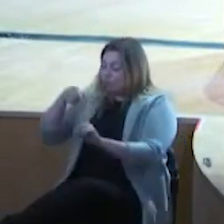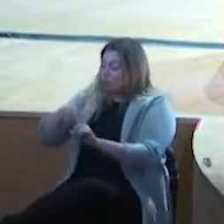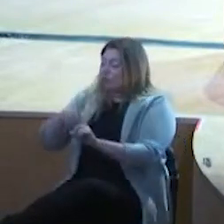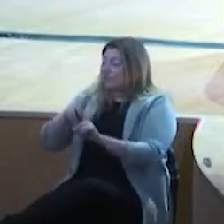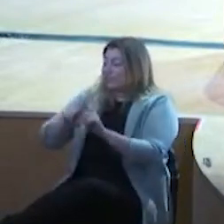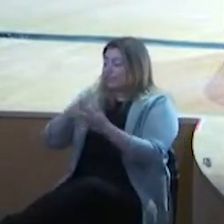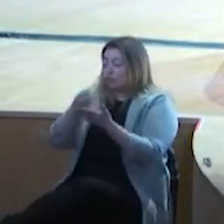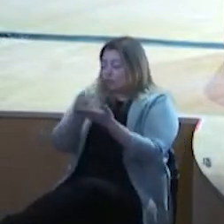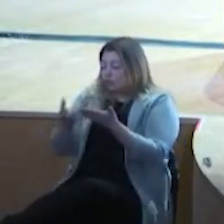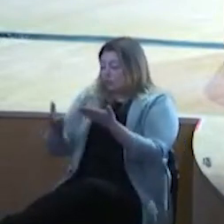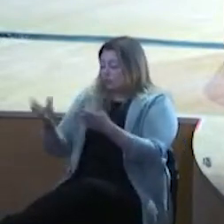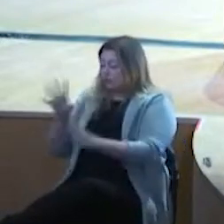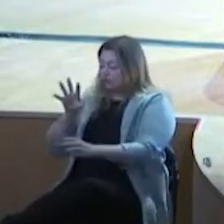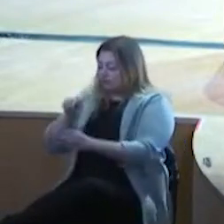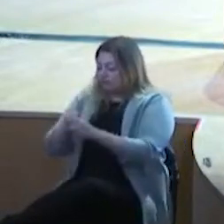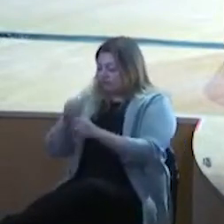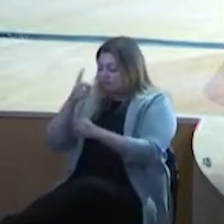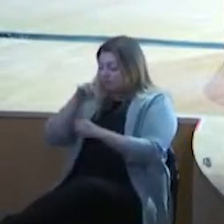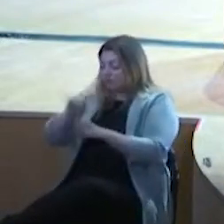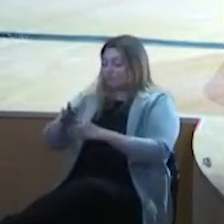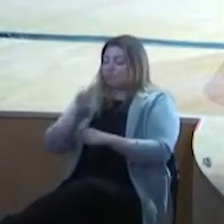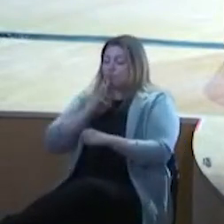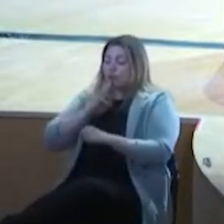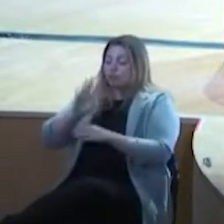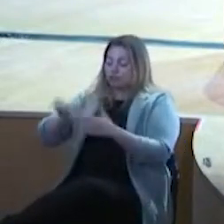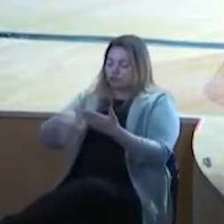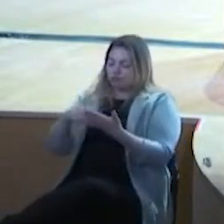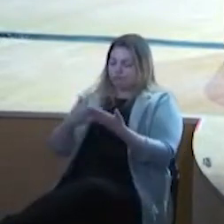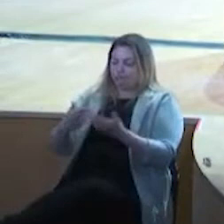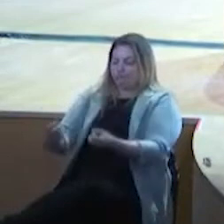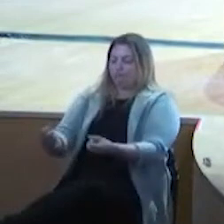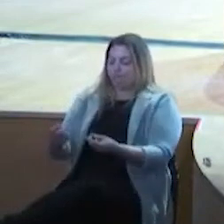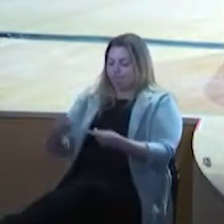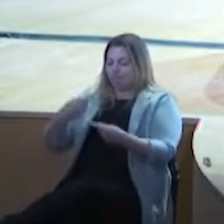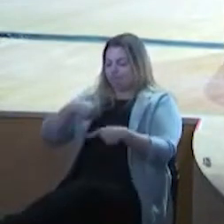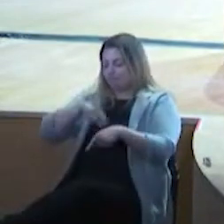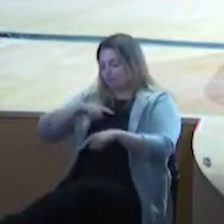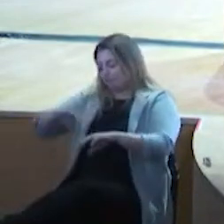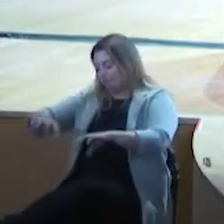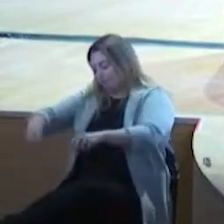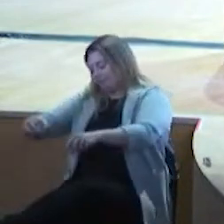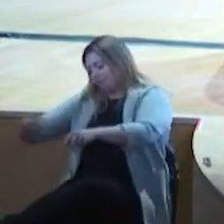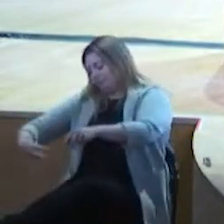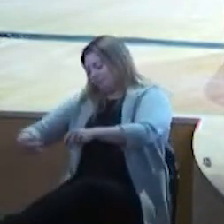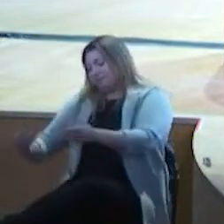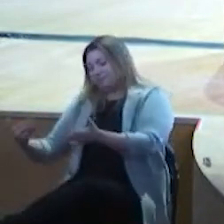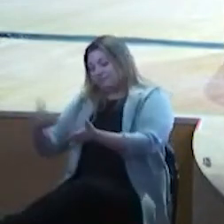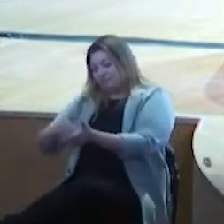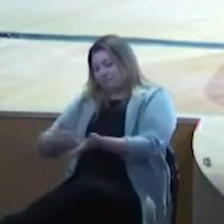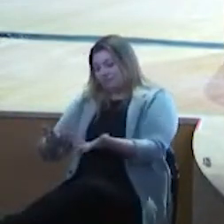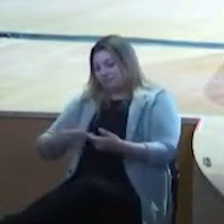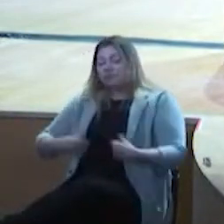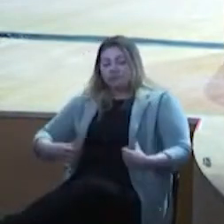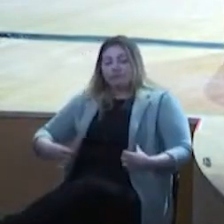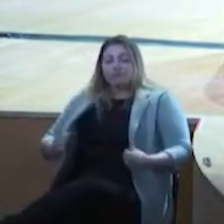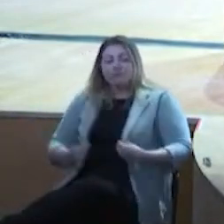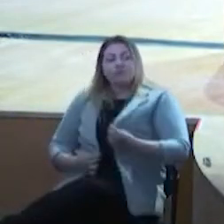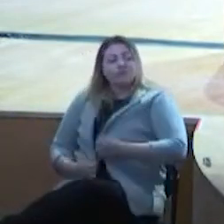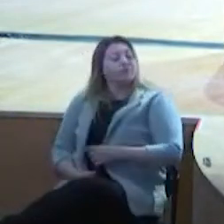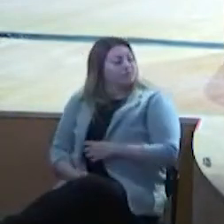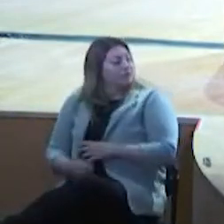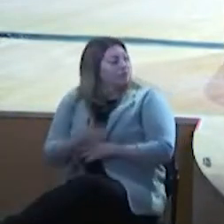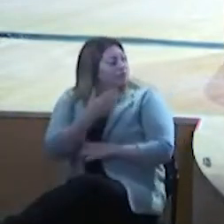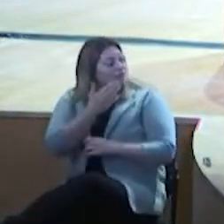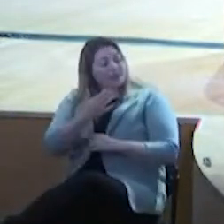that it takes to get that water to us. So please be cognizant of that as well. Thank you, Kaben.